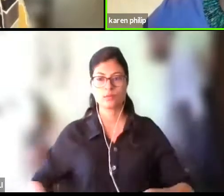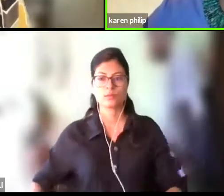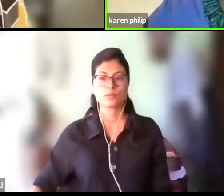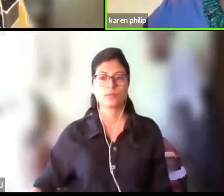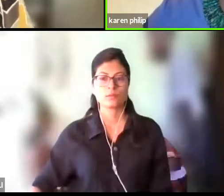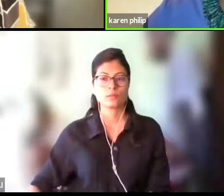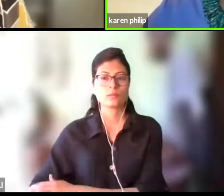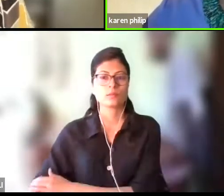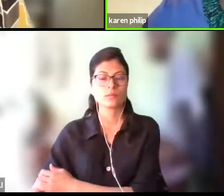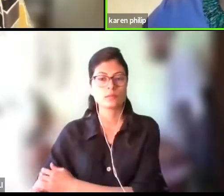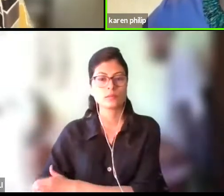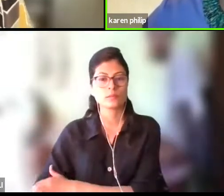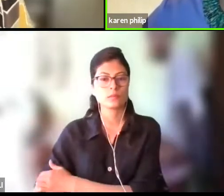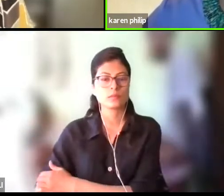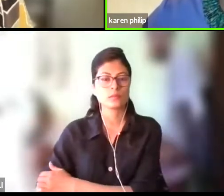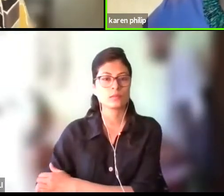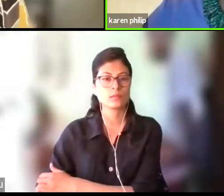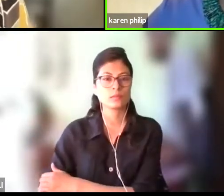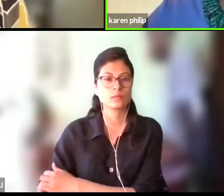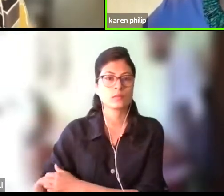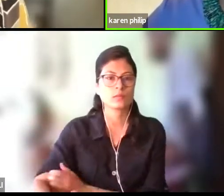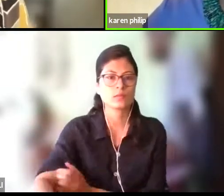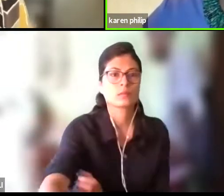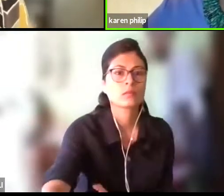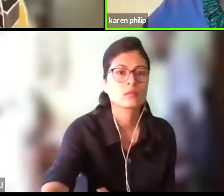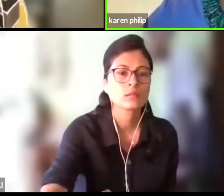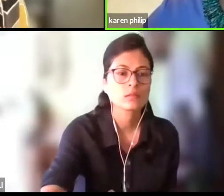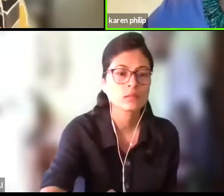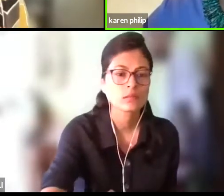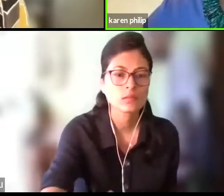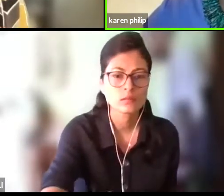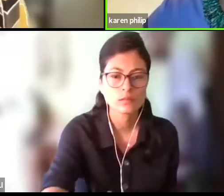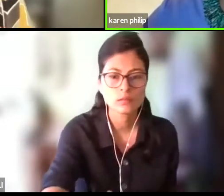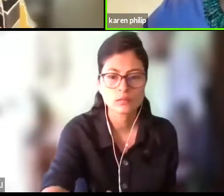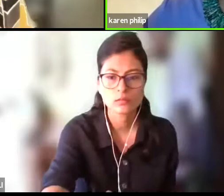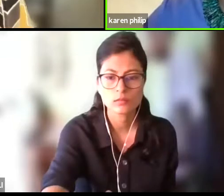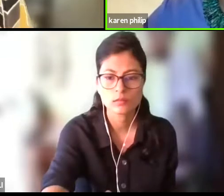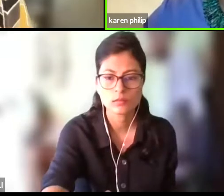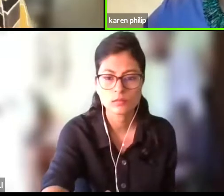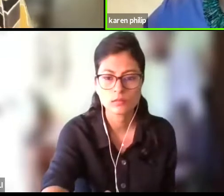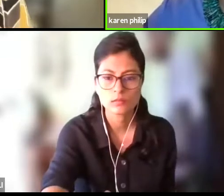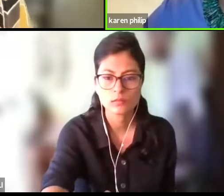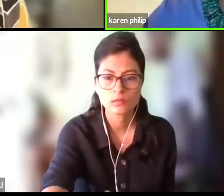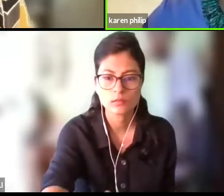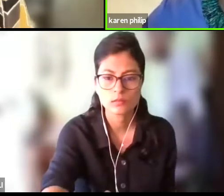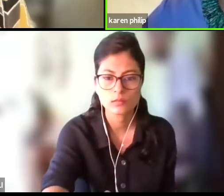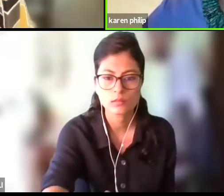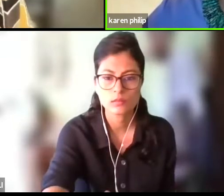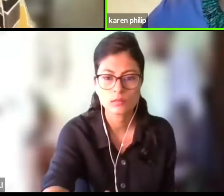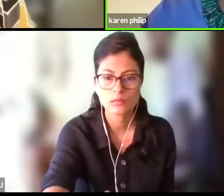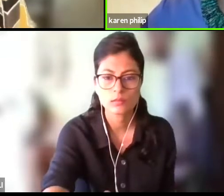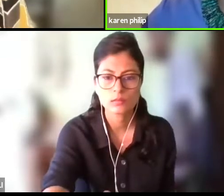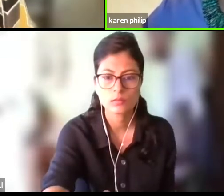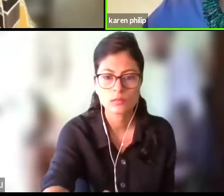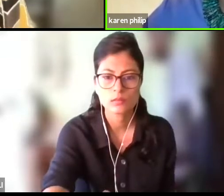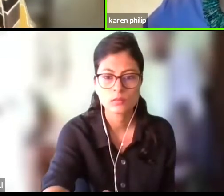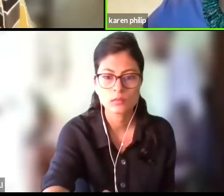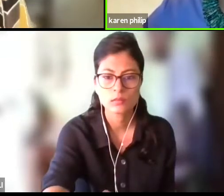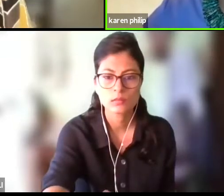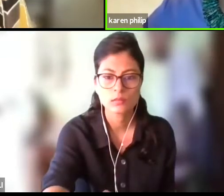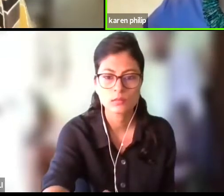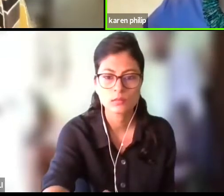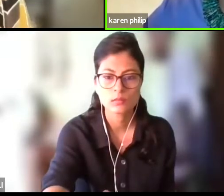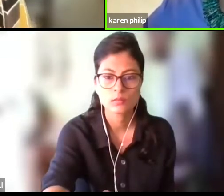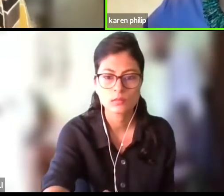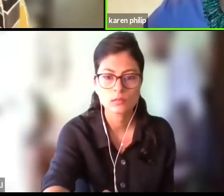to weather the storm, now that we're seeing that roofs and many other things are being taken with the winds. And therefore this is a new reality